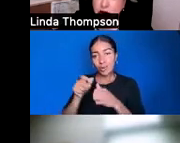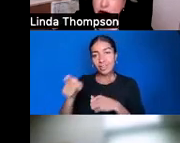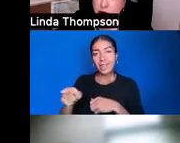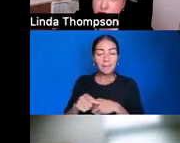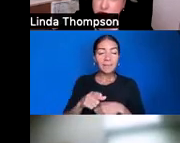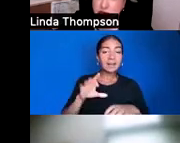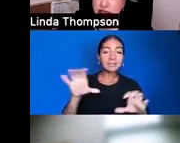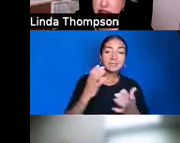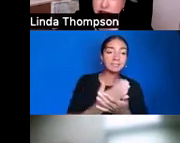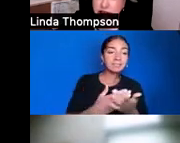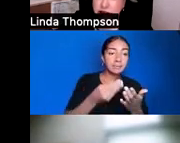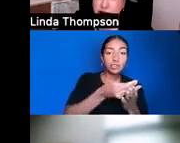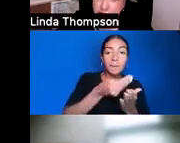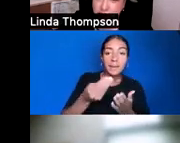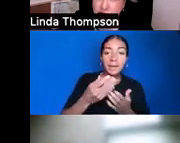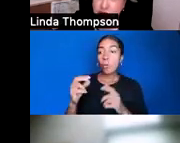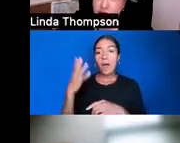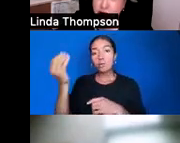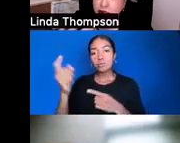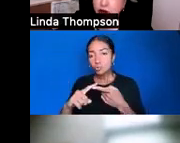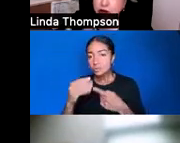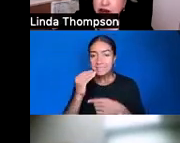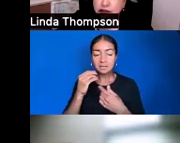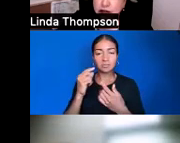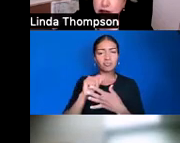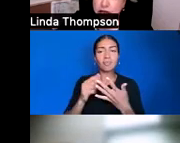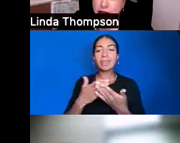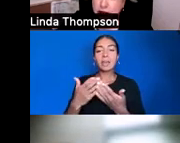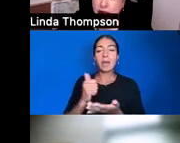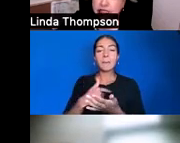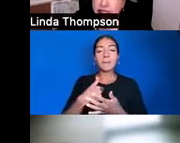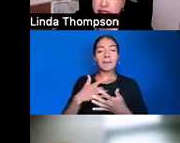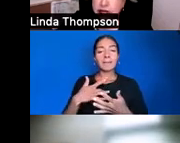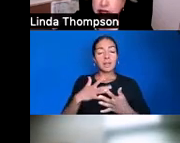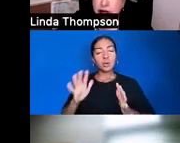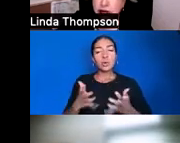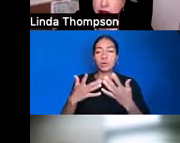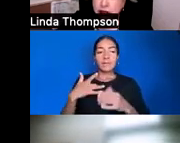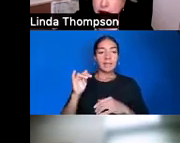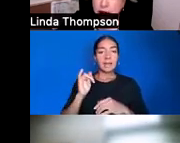shopping or go out to eat, just things that help me to feel like I did